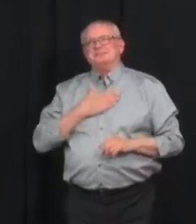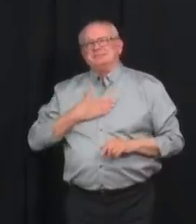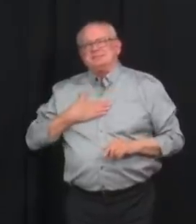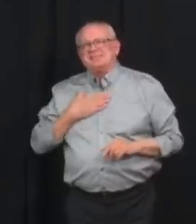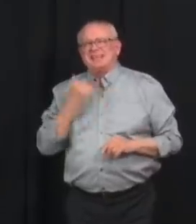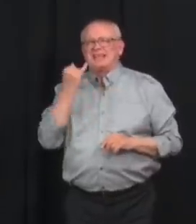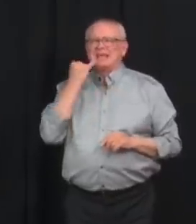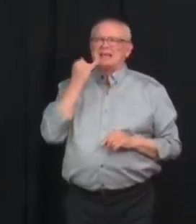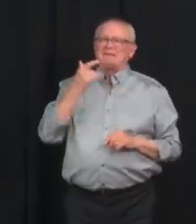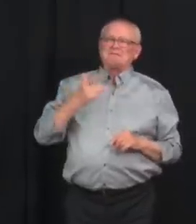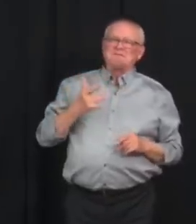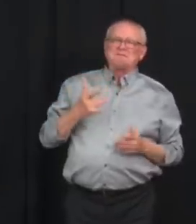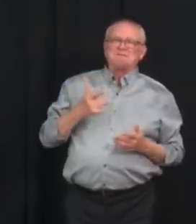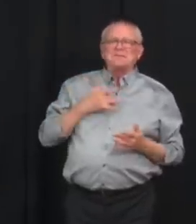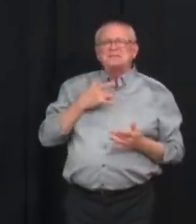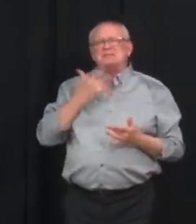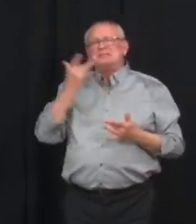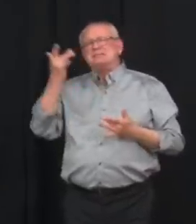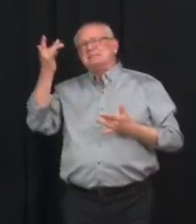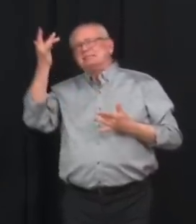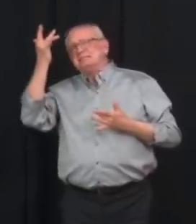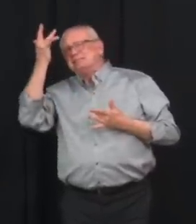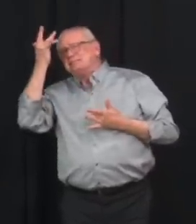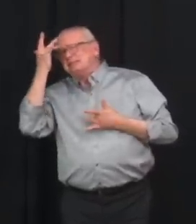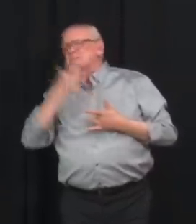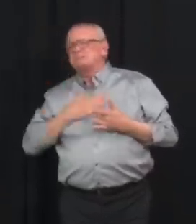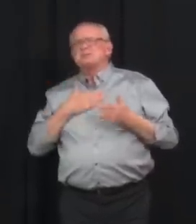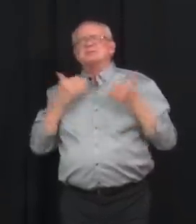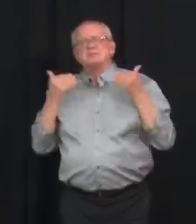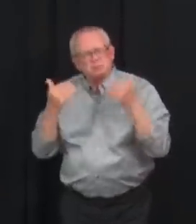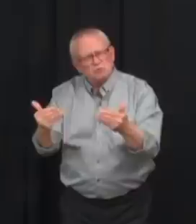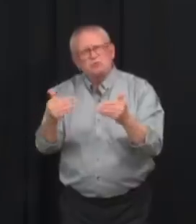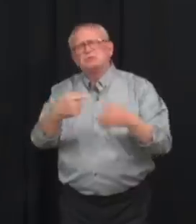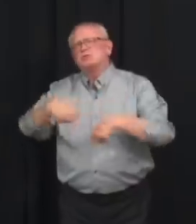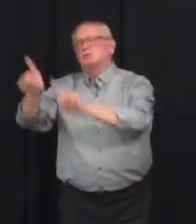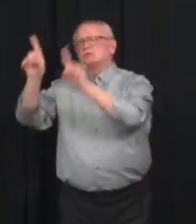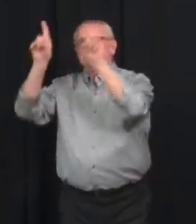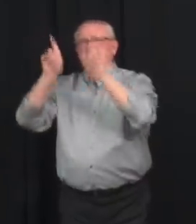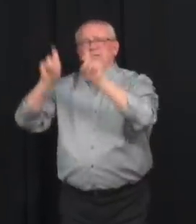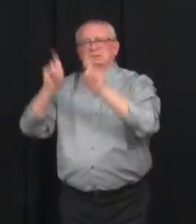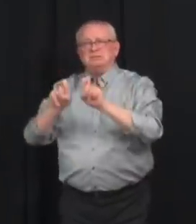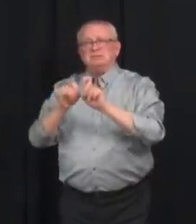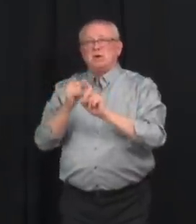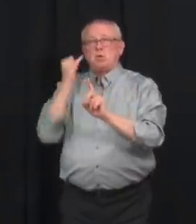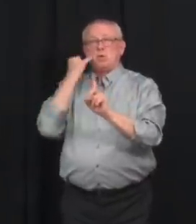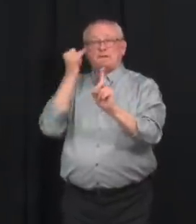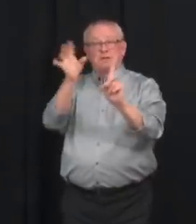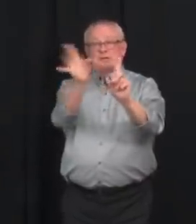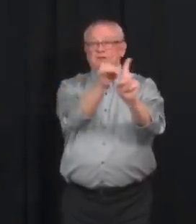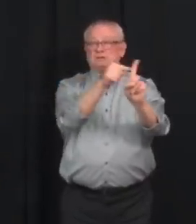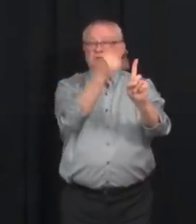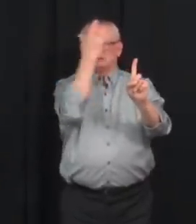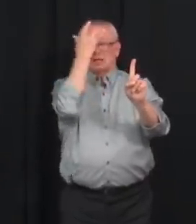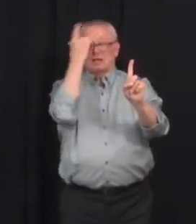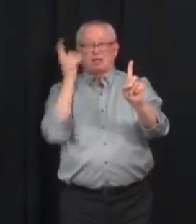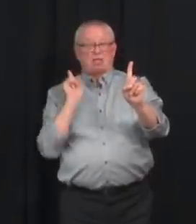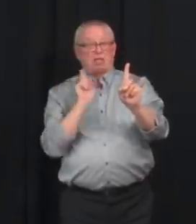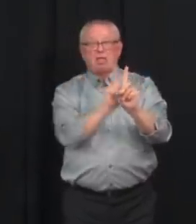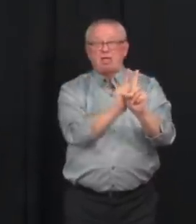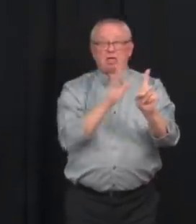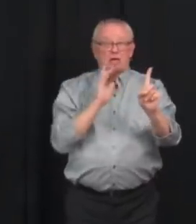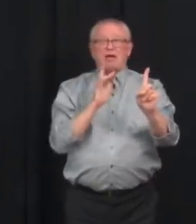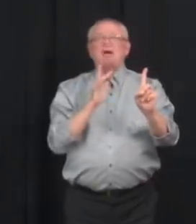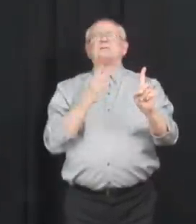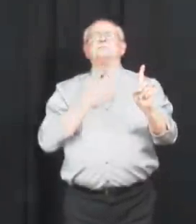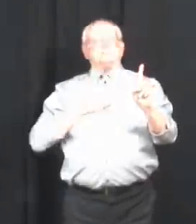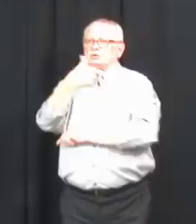experiencing COVID-19 symptoms or if you're identified as a close contact. It remains essential to protecting you and